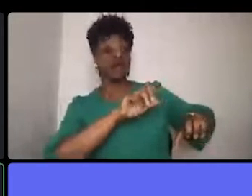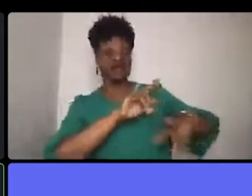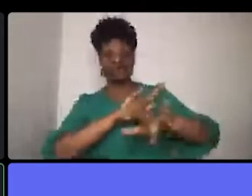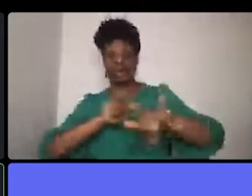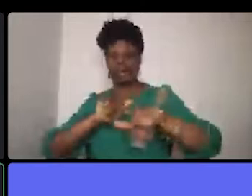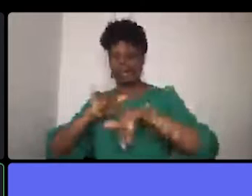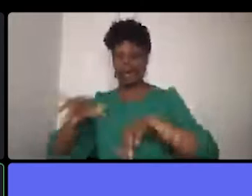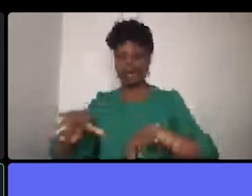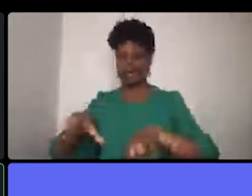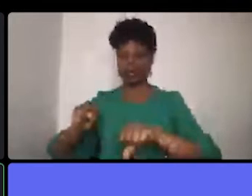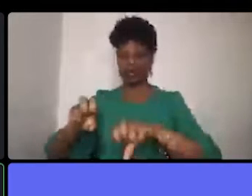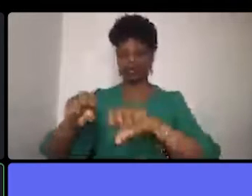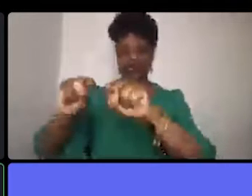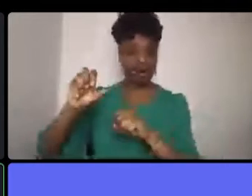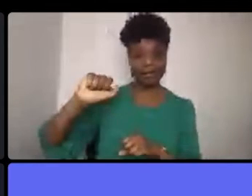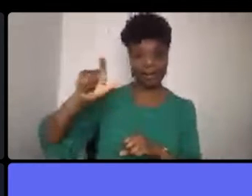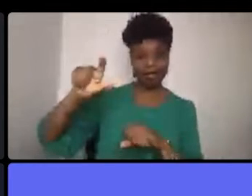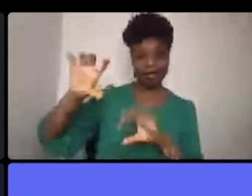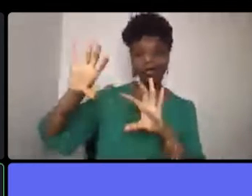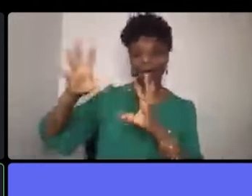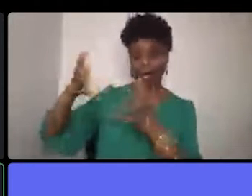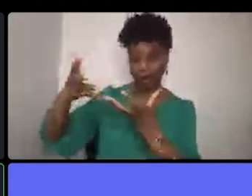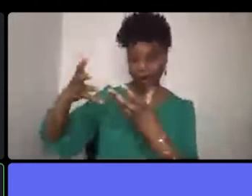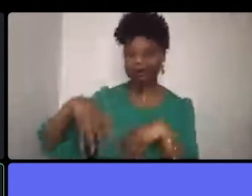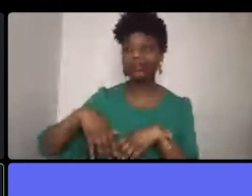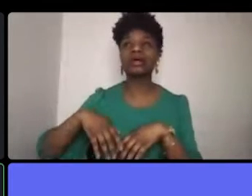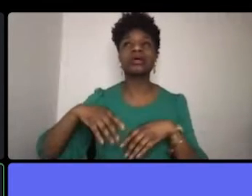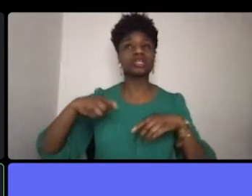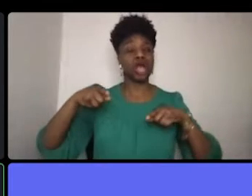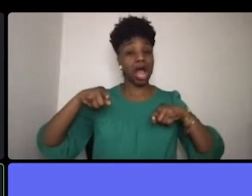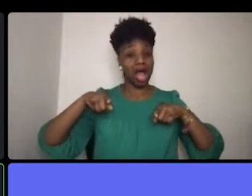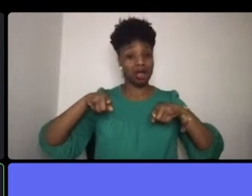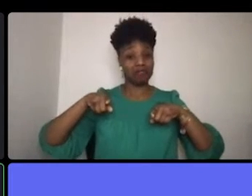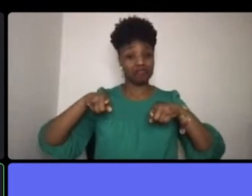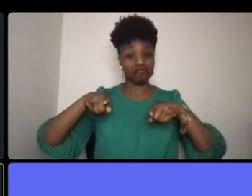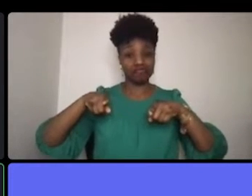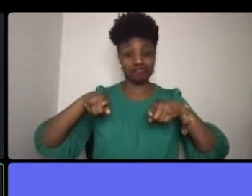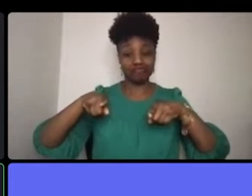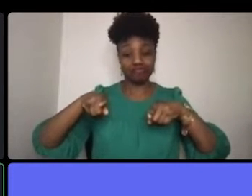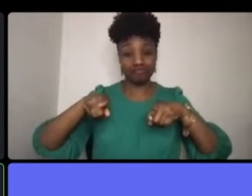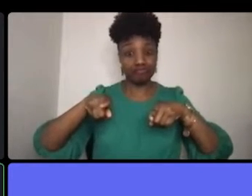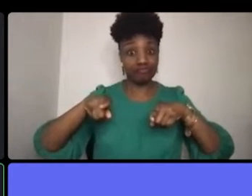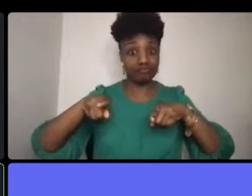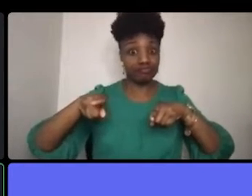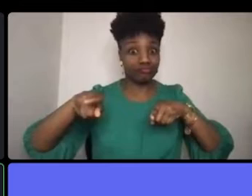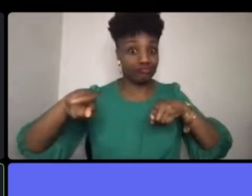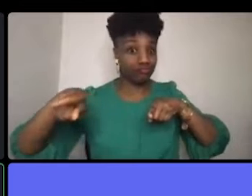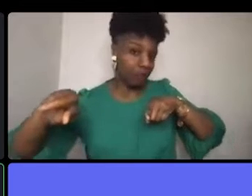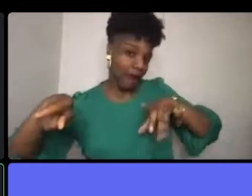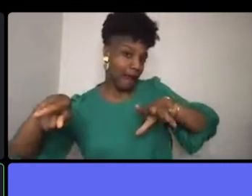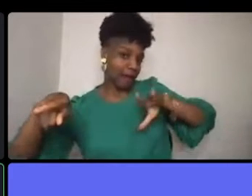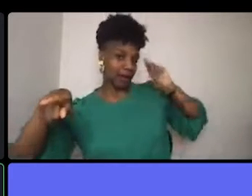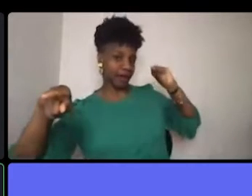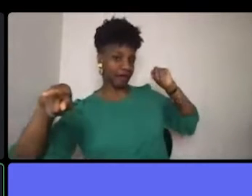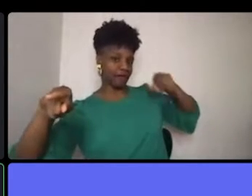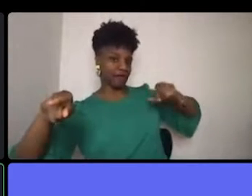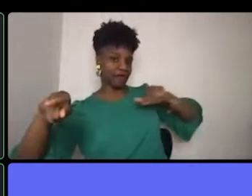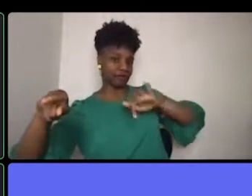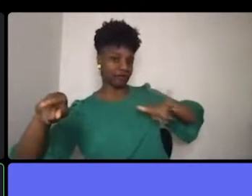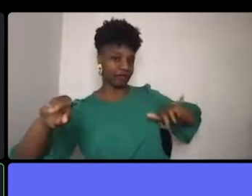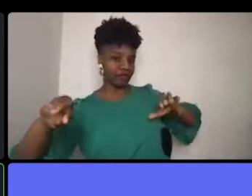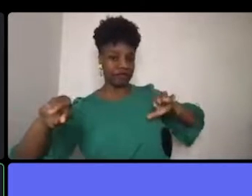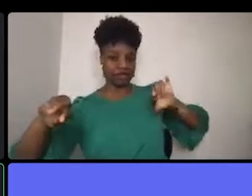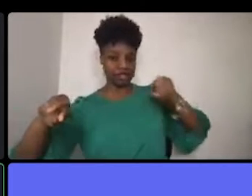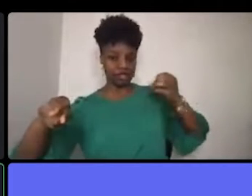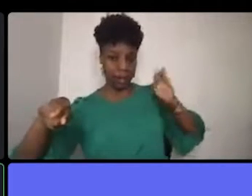And eventually I left, but I would say that I knew that it was a purpose for me to be exposed to